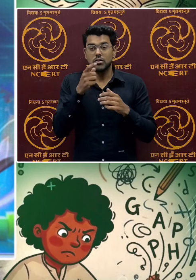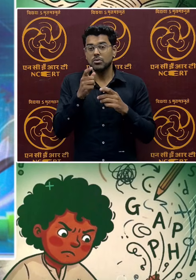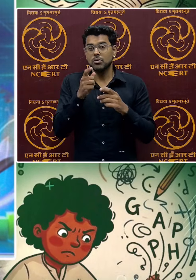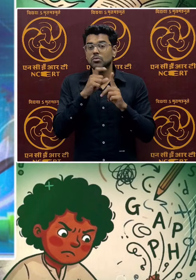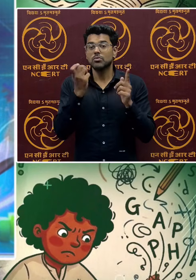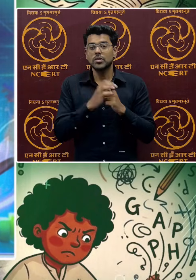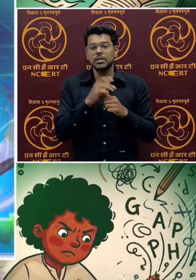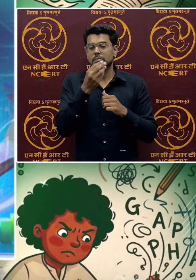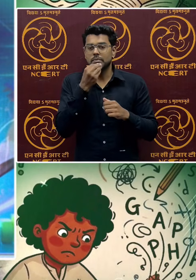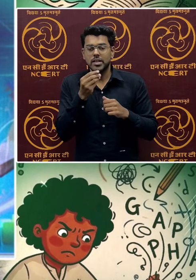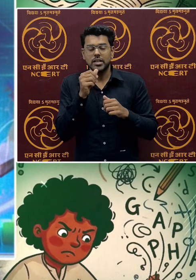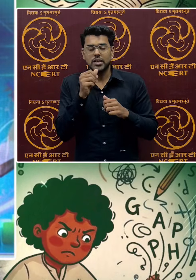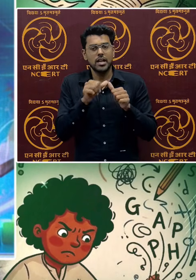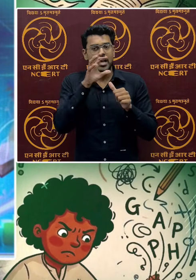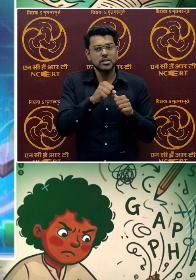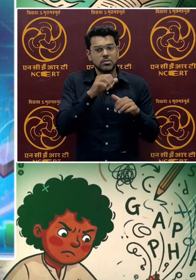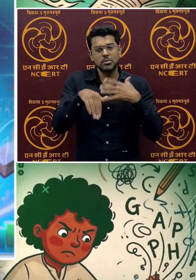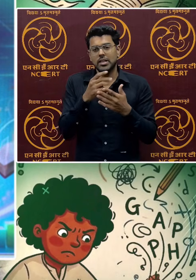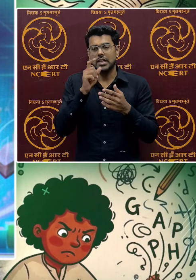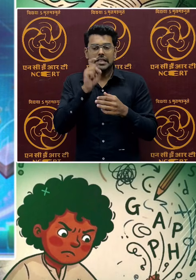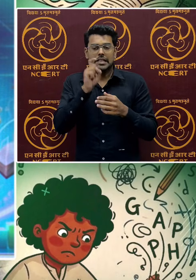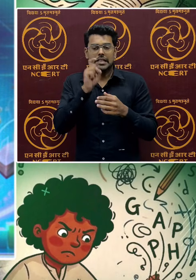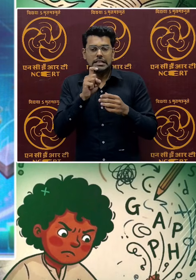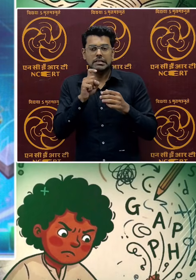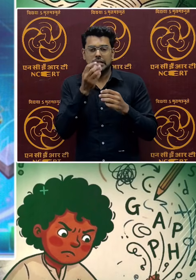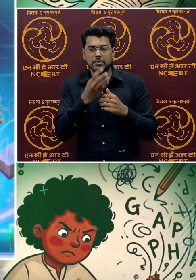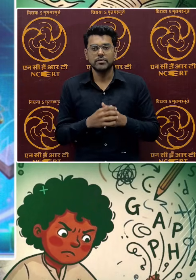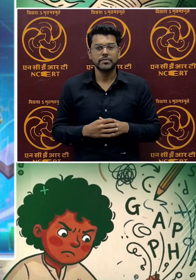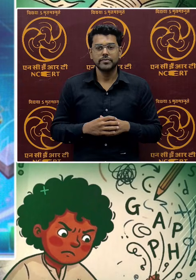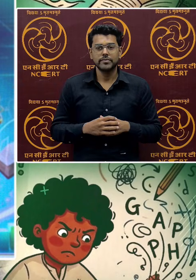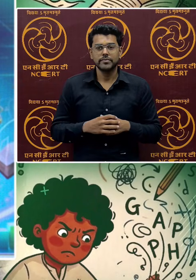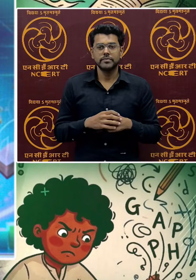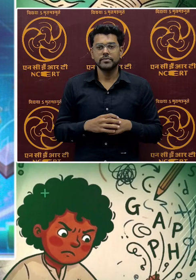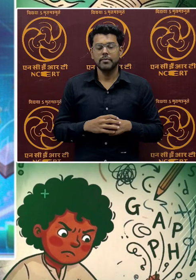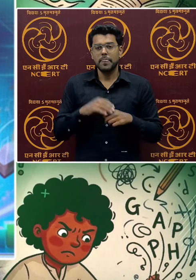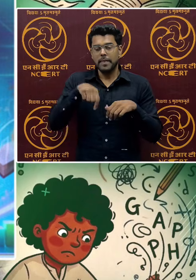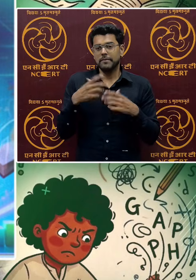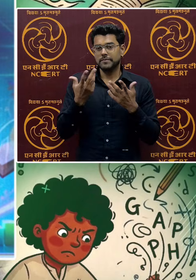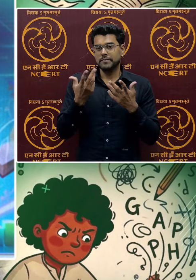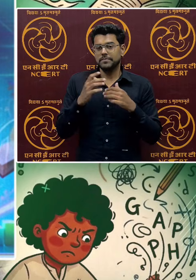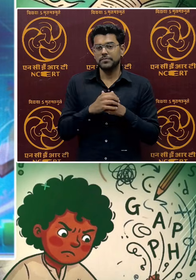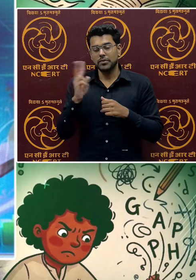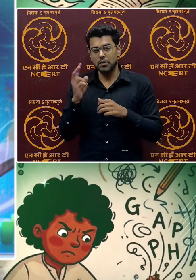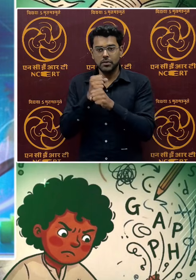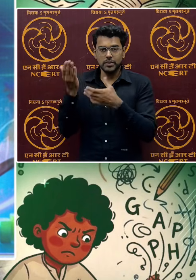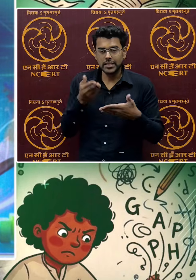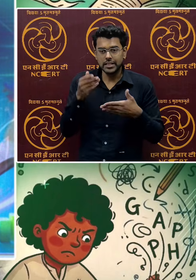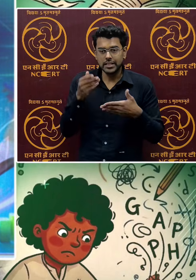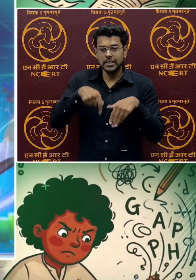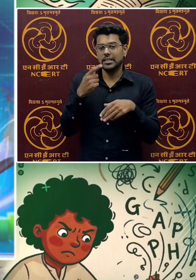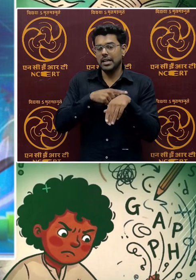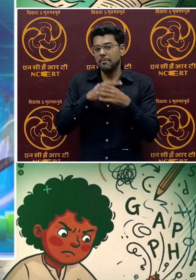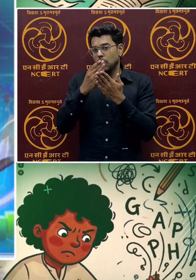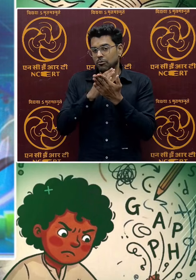to do is to just access them, and they're just a click away. So now, Lalita ma'am, Arun sir, we have reached the culmination